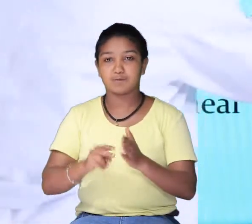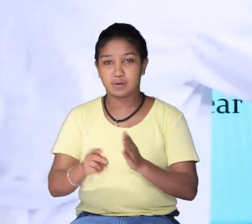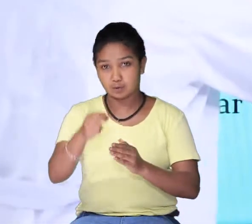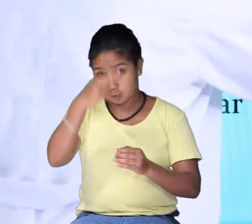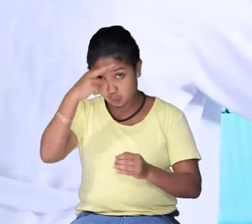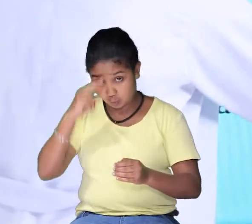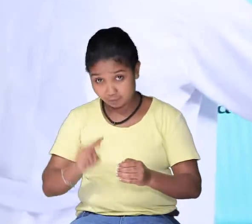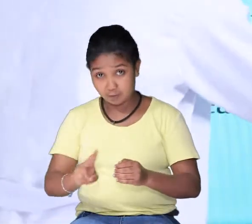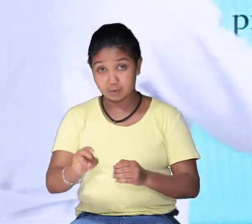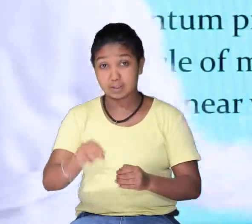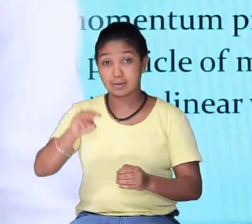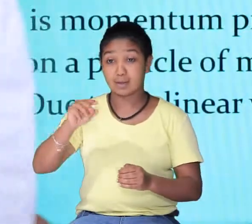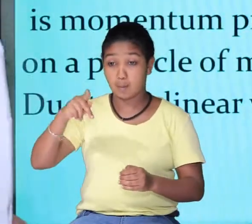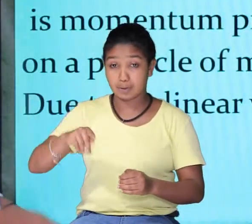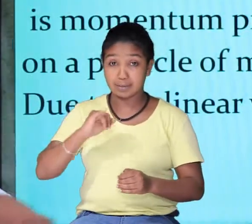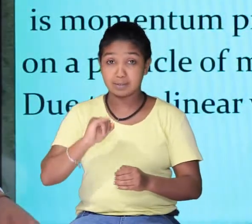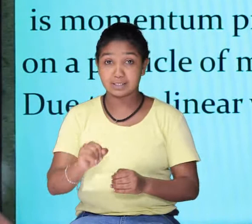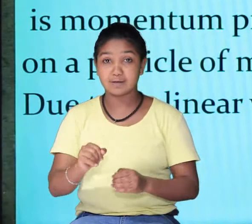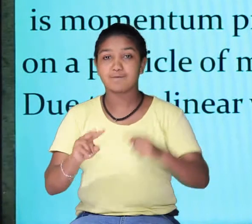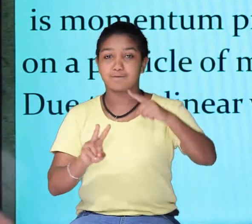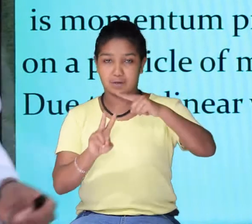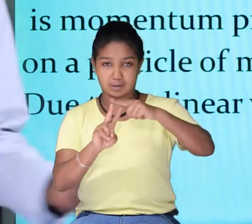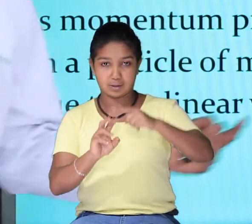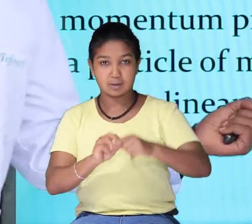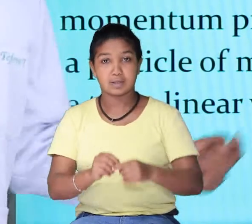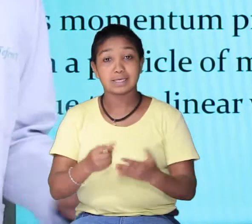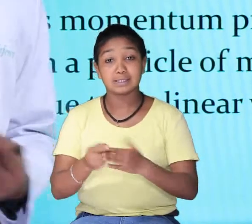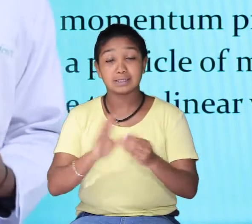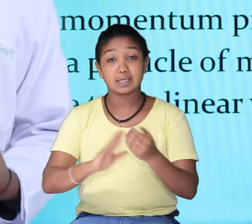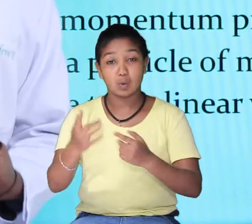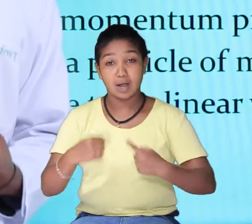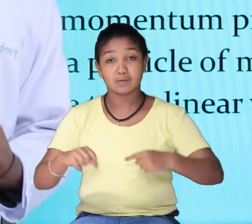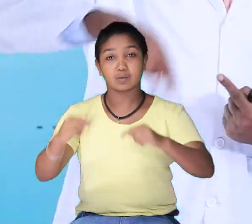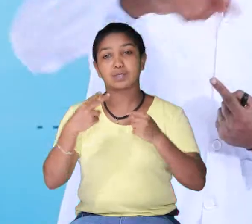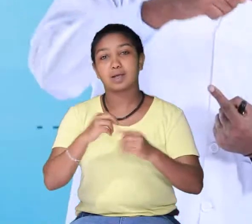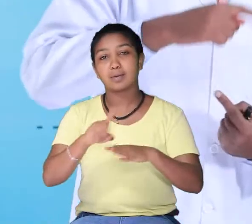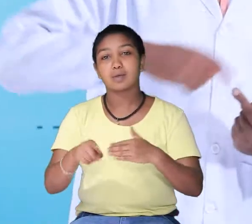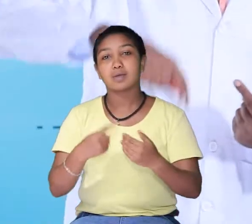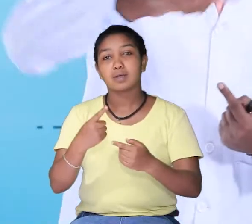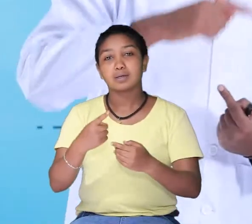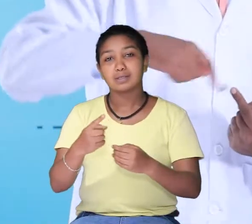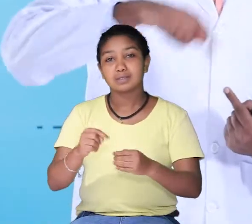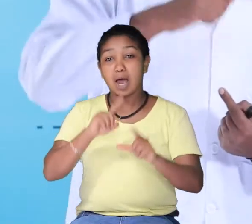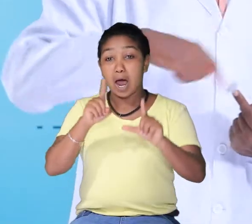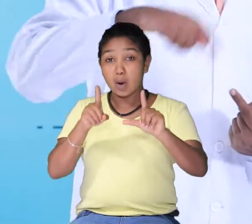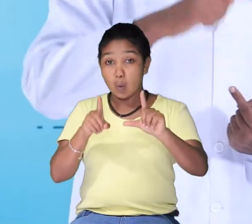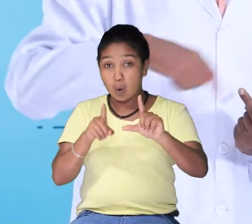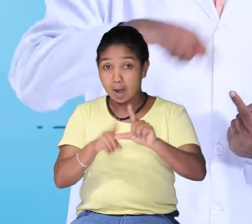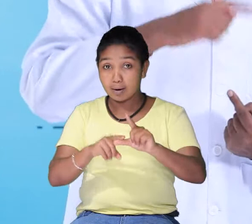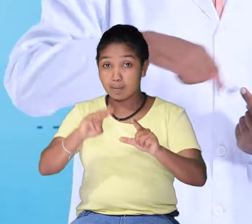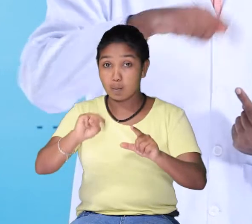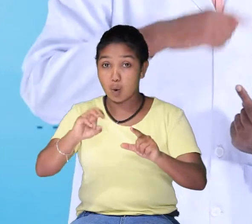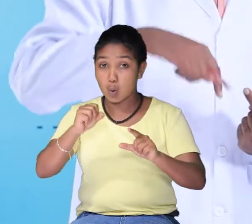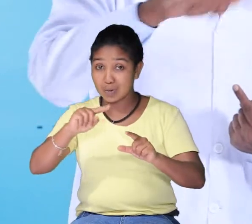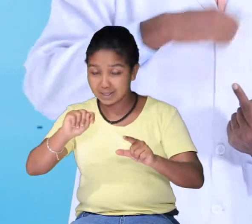to the velocity, the momentum is also a vector quantity. But in this case, we are trying to see the angular momentum or